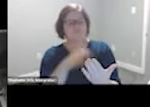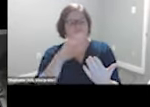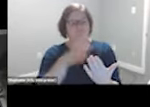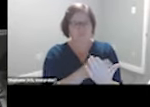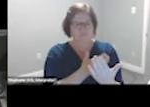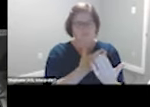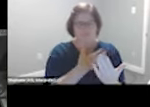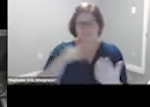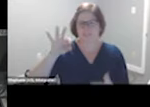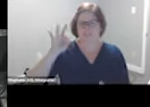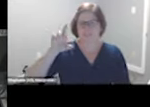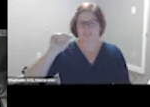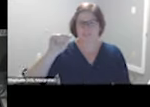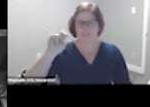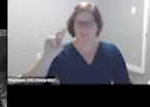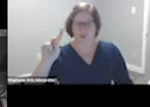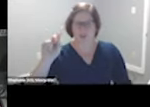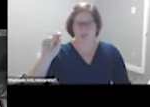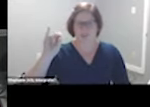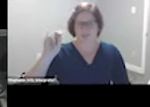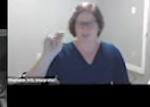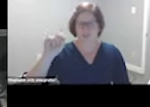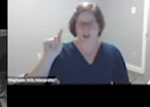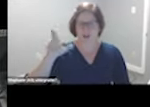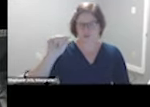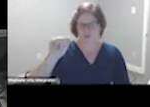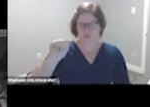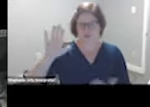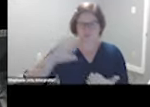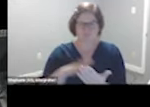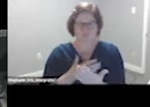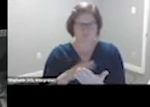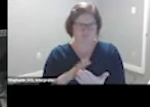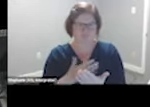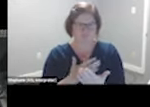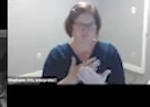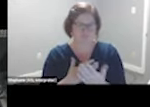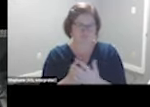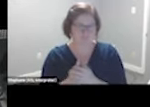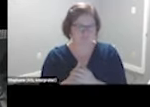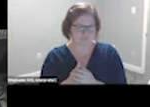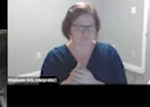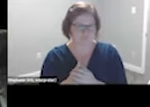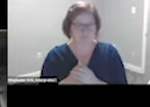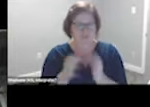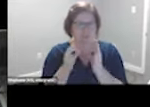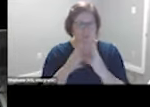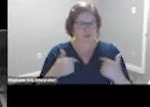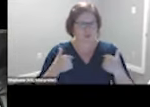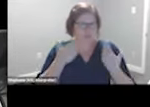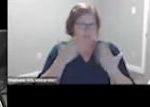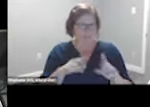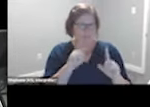my head. In other words, darling, kiss